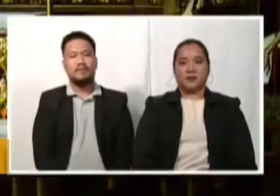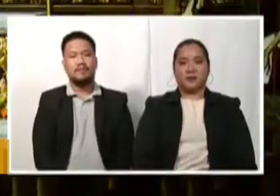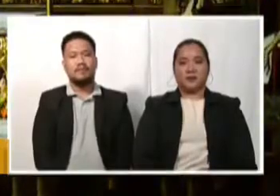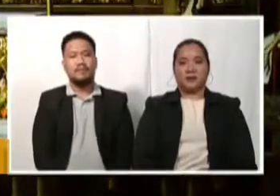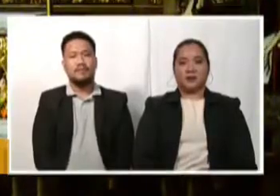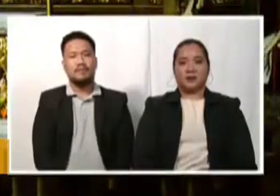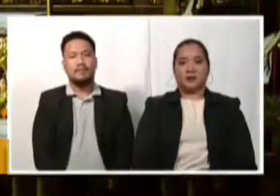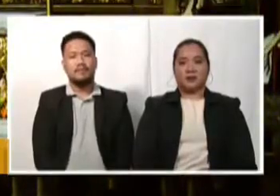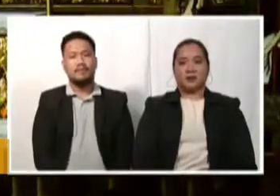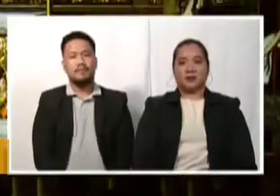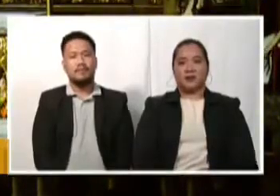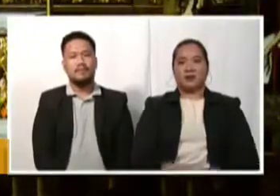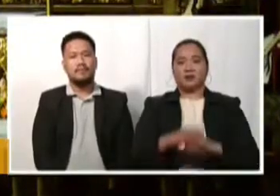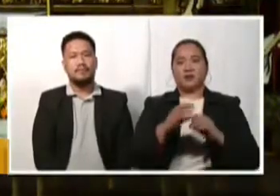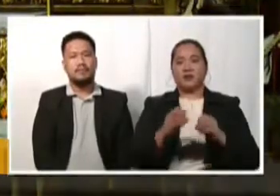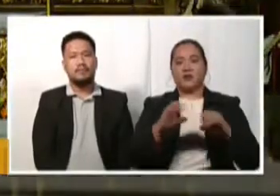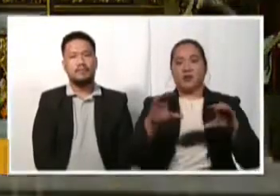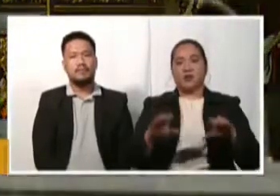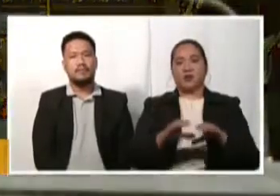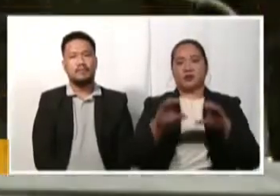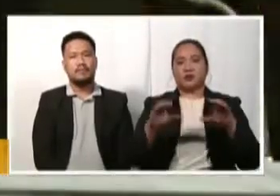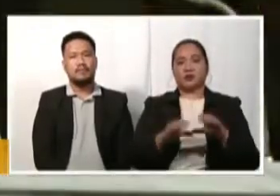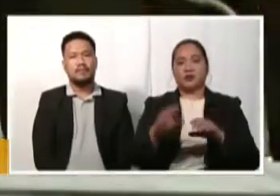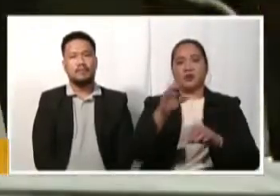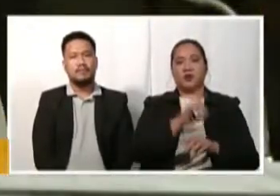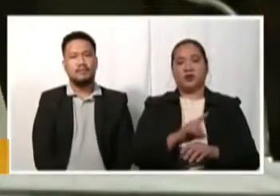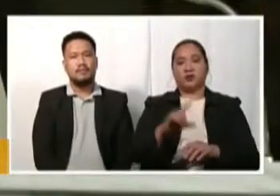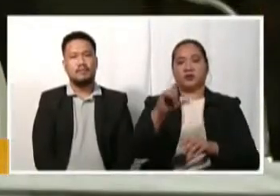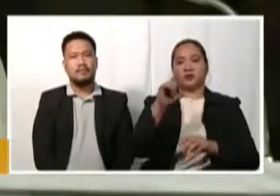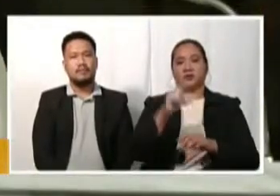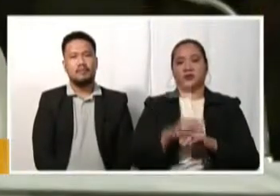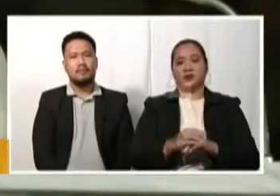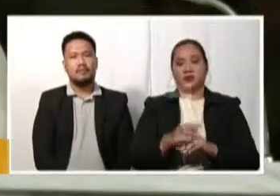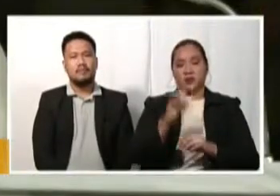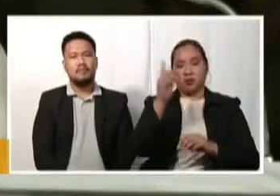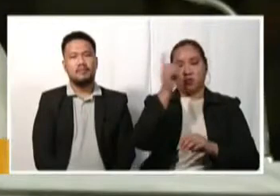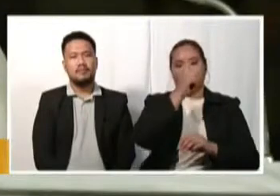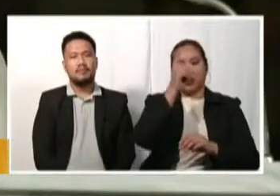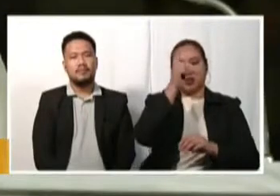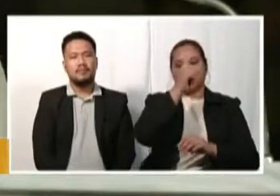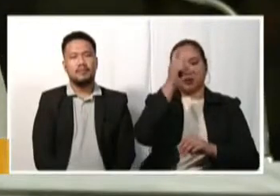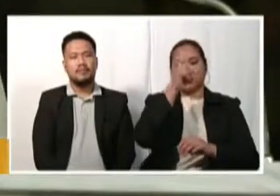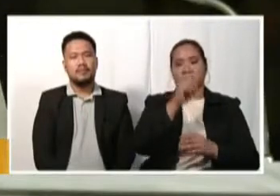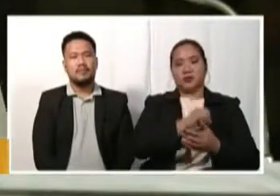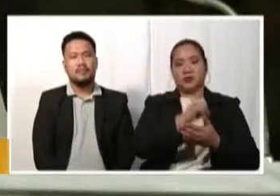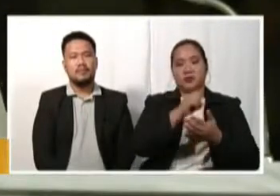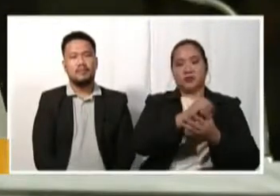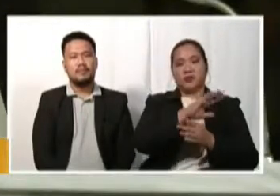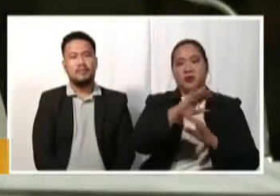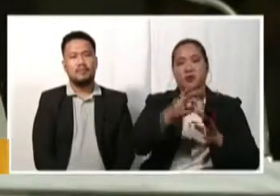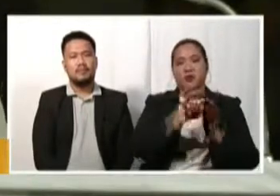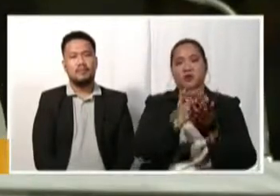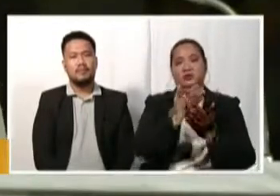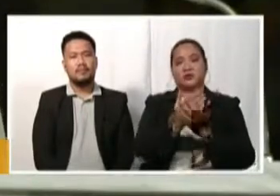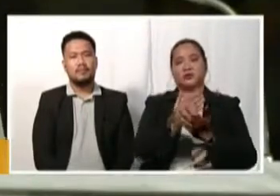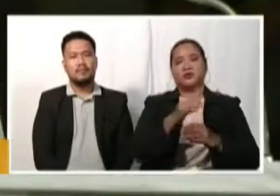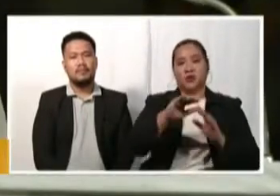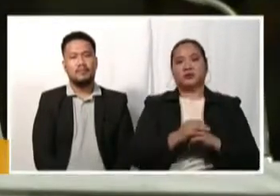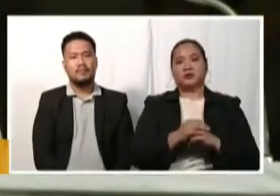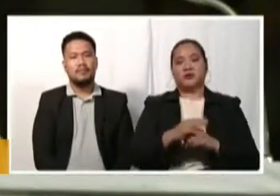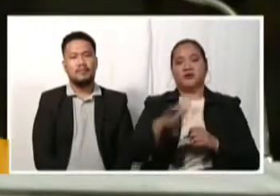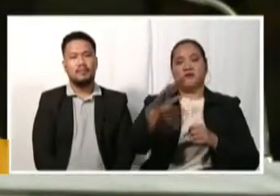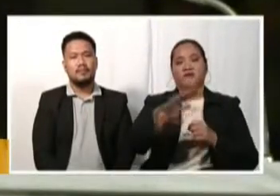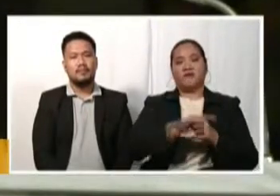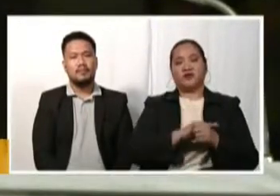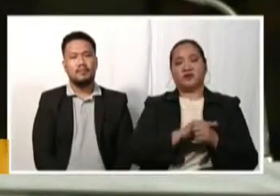How manifold are your works, O Lord! In wisdom you have wrought them all. The earth is full